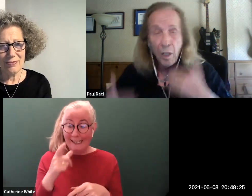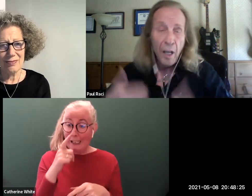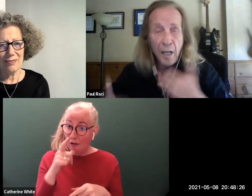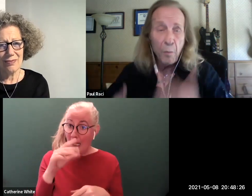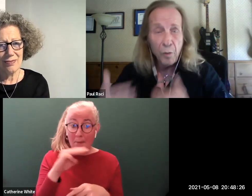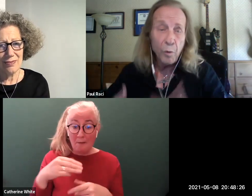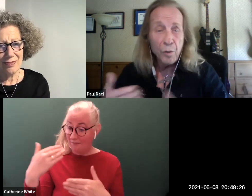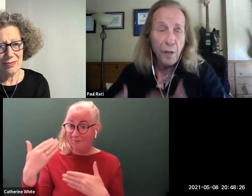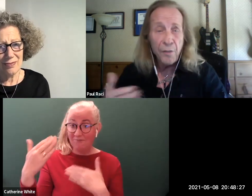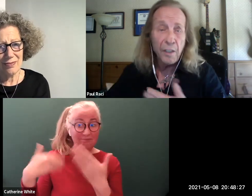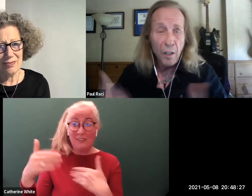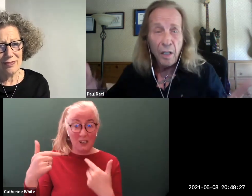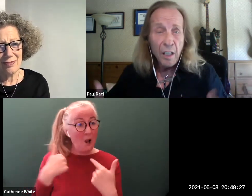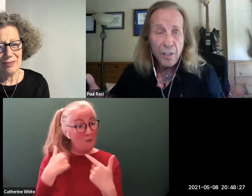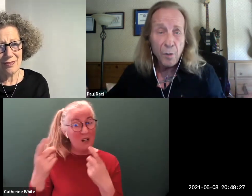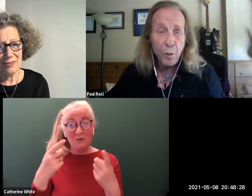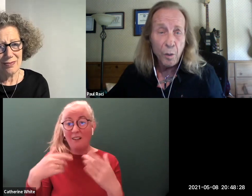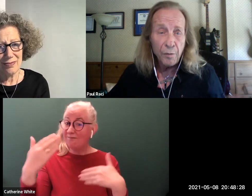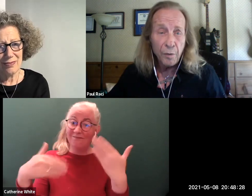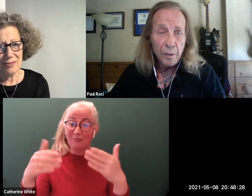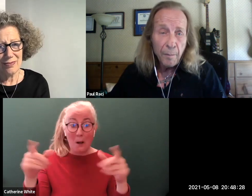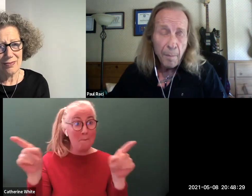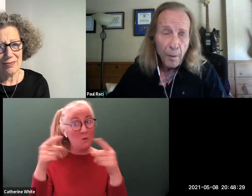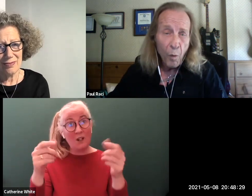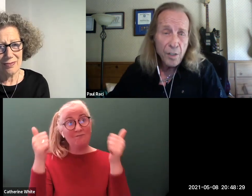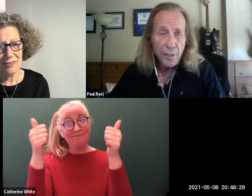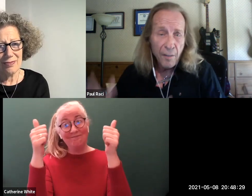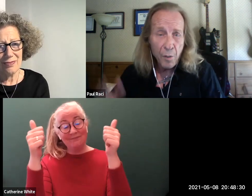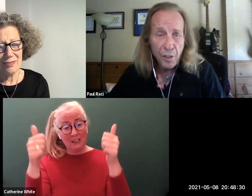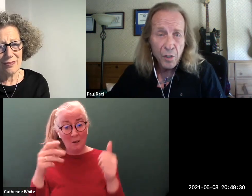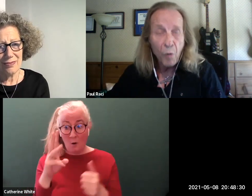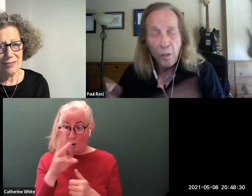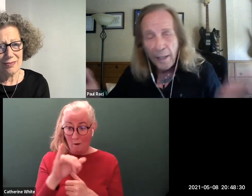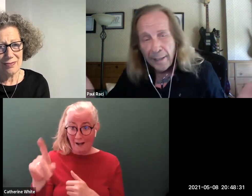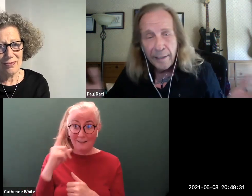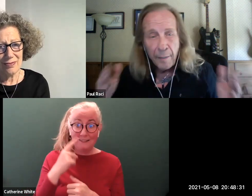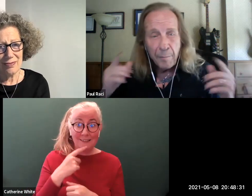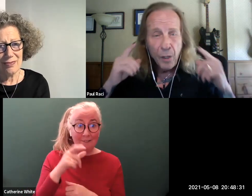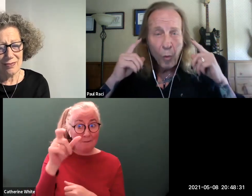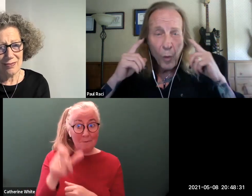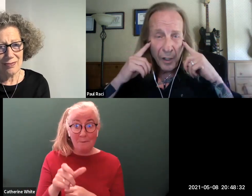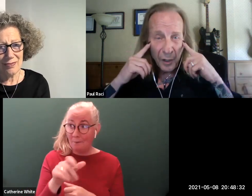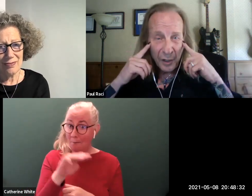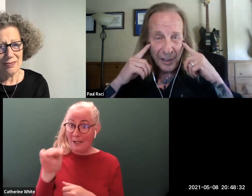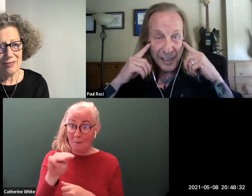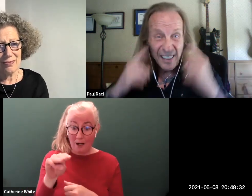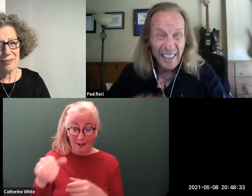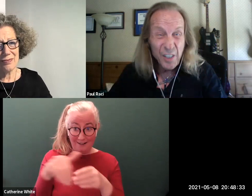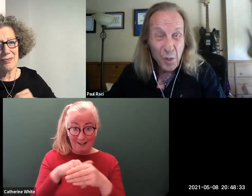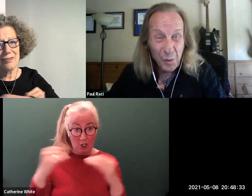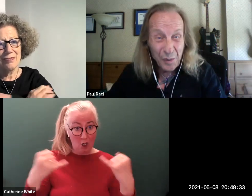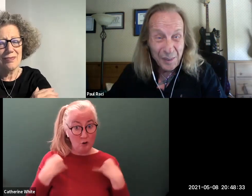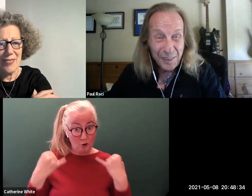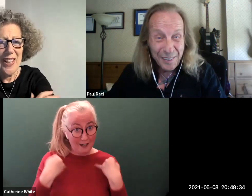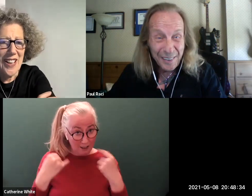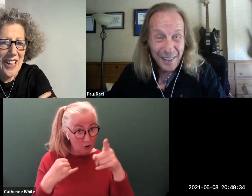along. Hey, we're doing our thing. Isn't music wonderful? Why should a deaf person enjoy it? Well, be aware that they